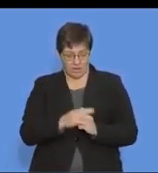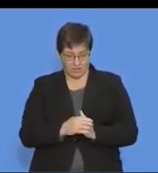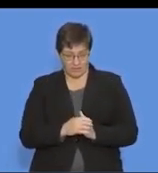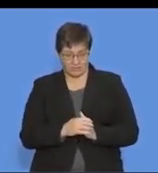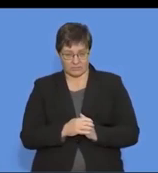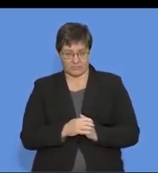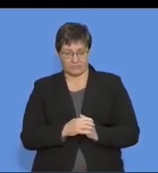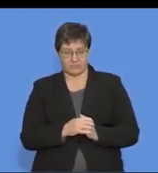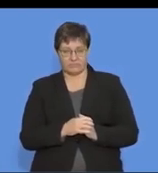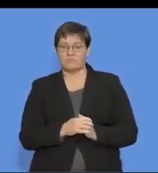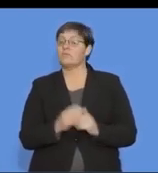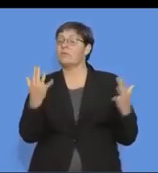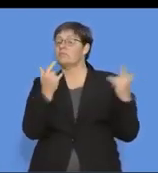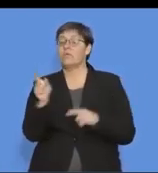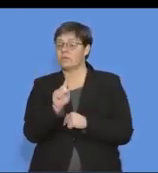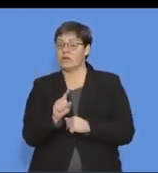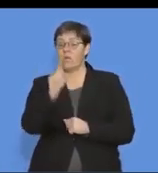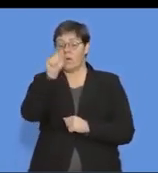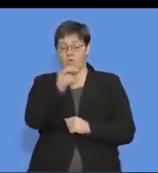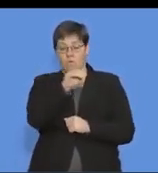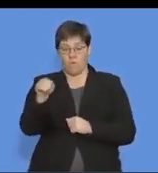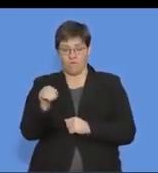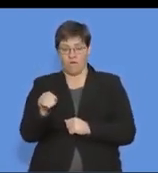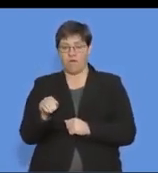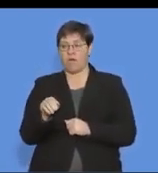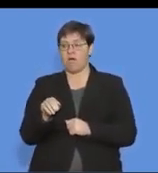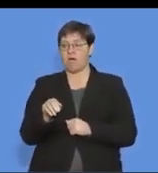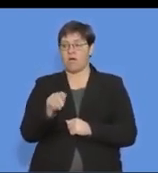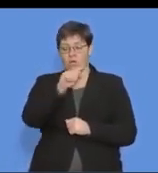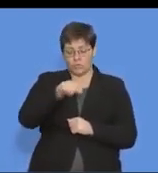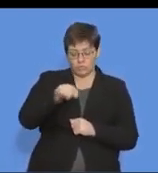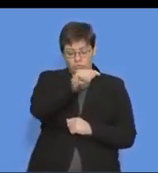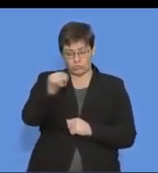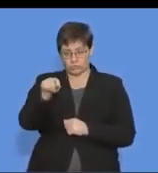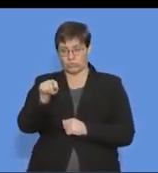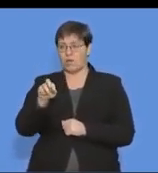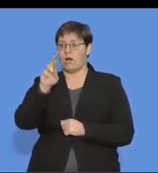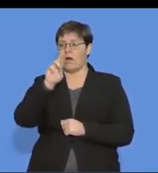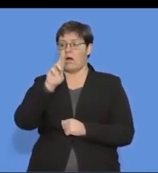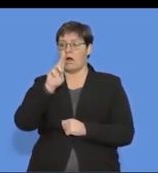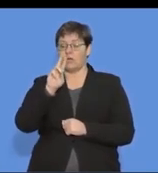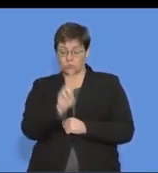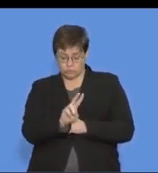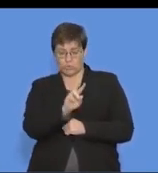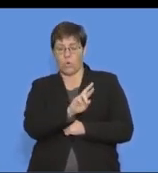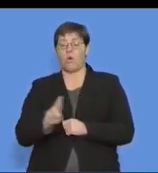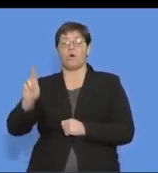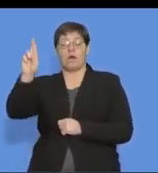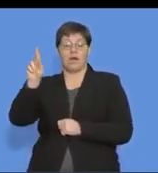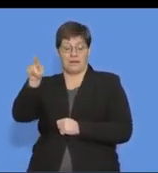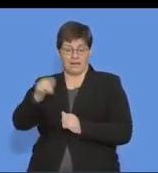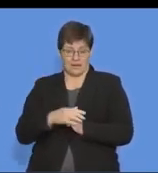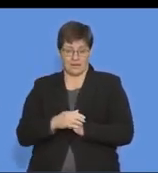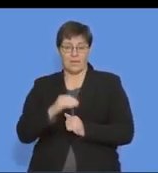distance. So in this case, this works out to 1 over root 2 of the original distance. Then this